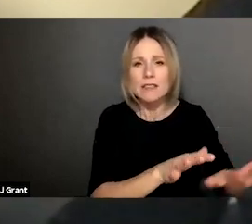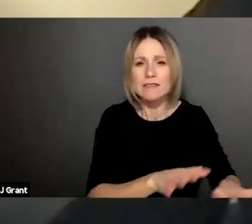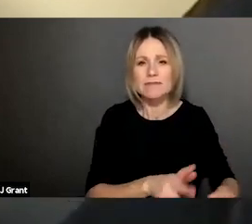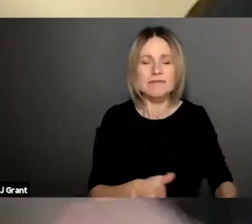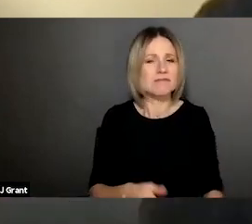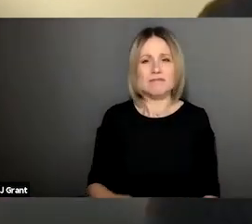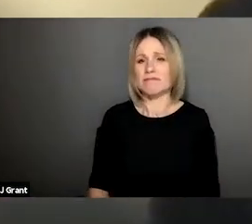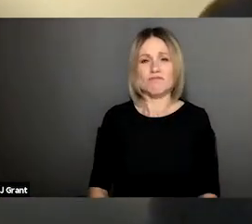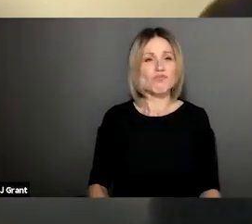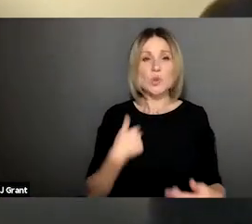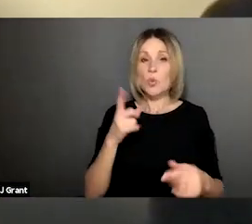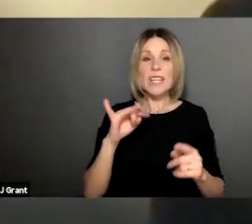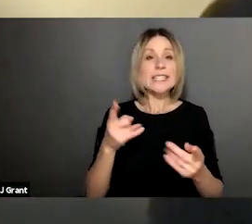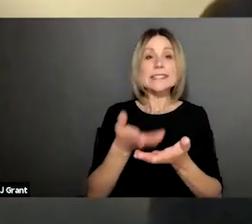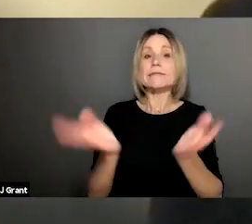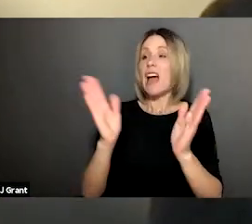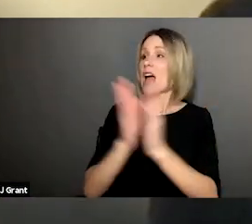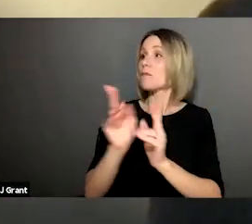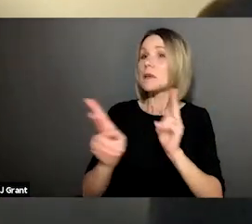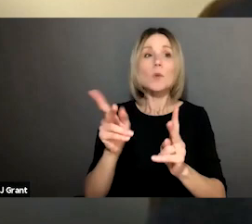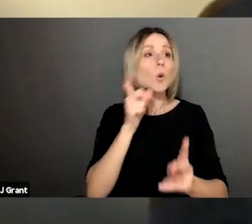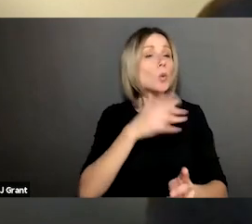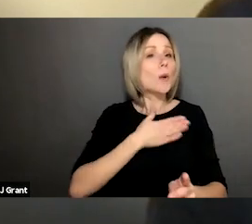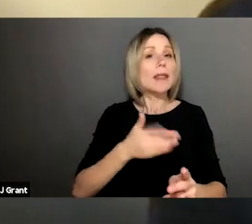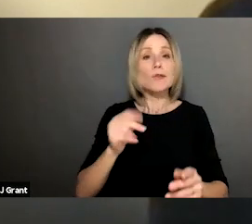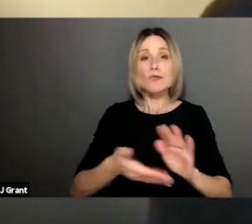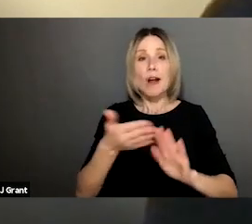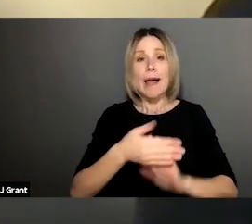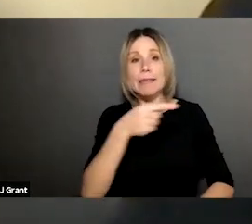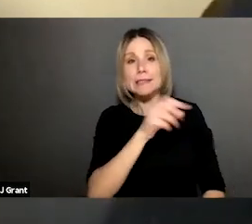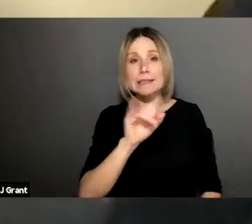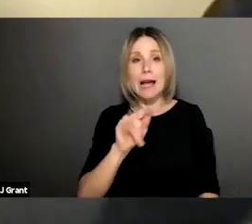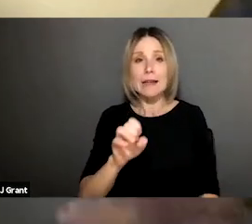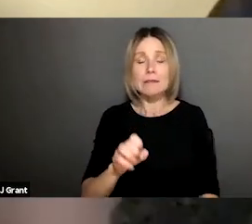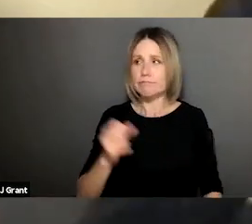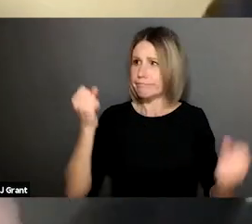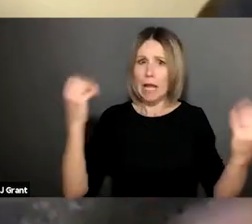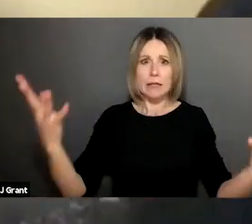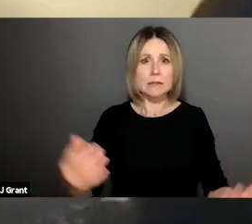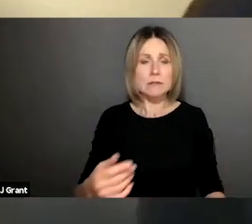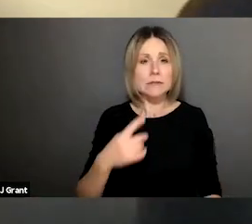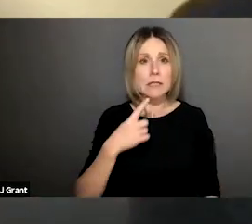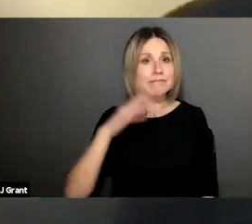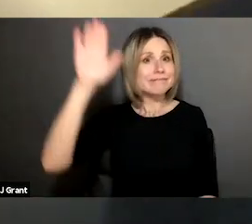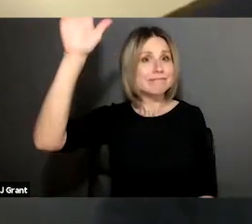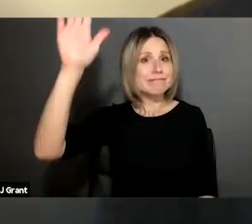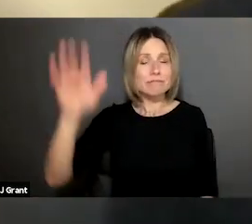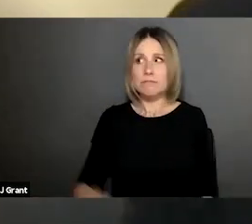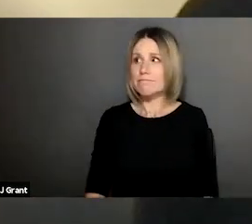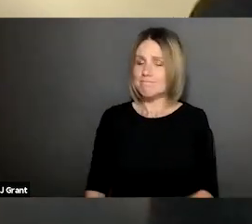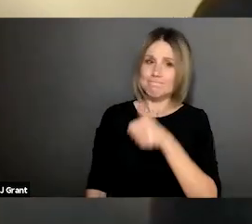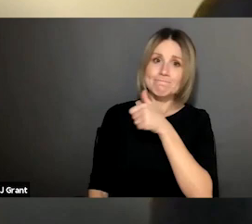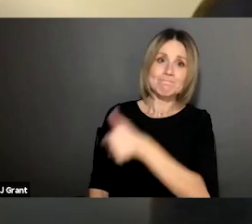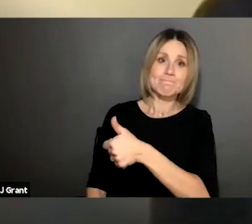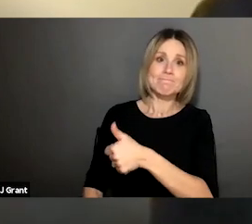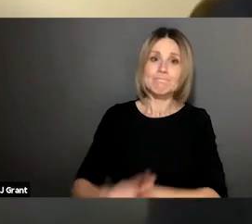We got dozens of people who said, yeah, we'd love to run this site. And we just said, great, and